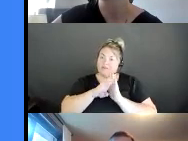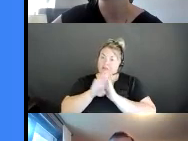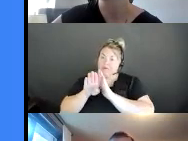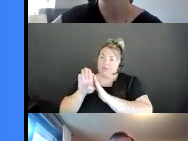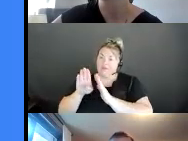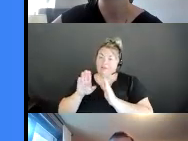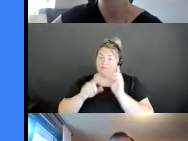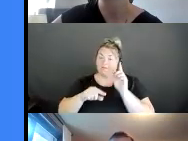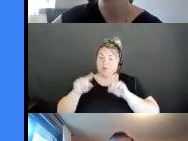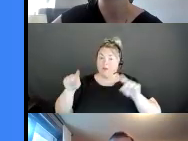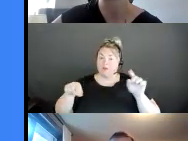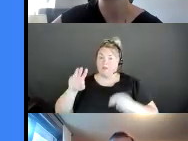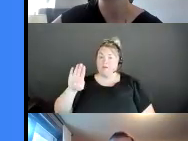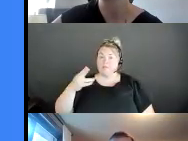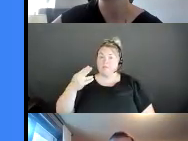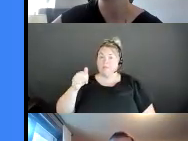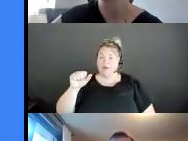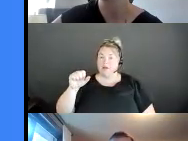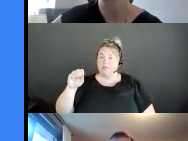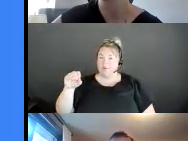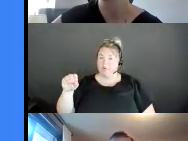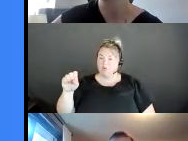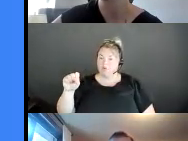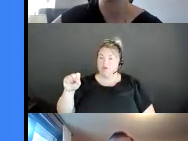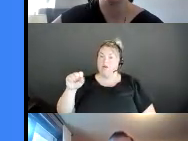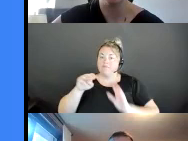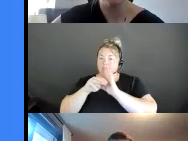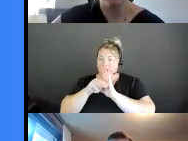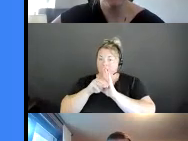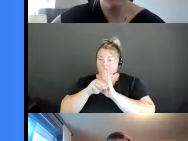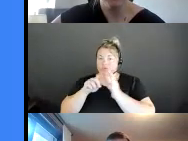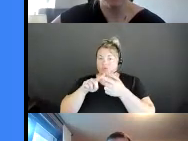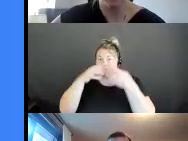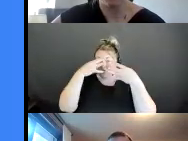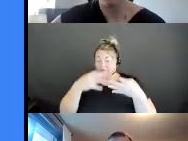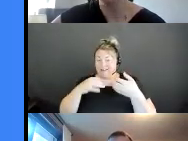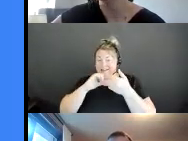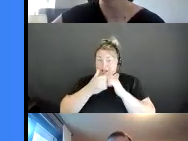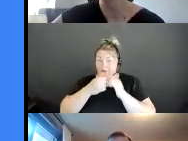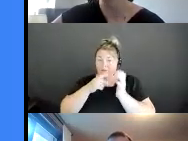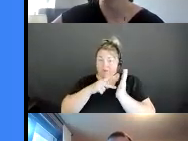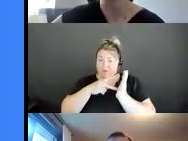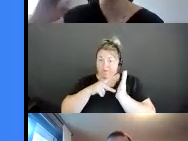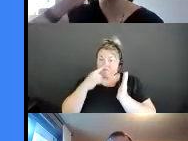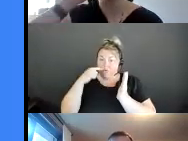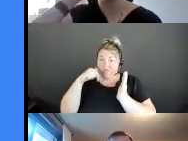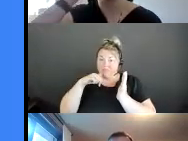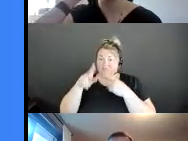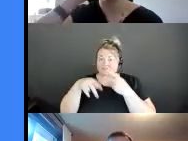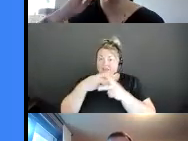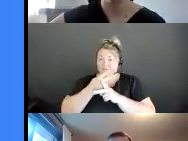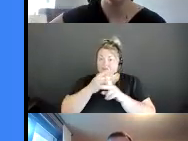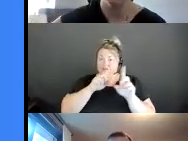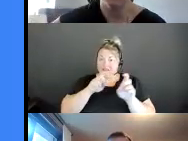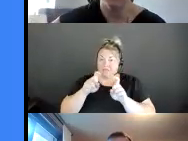BOSSO models, to determine how payment for those kinds of assessments may or